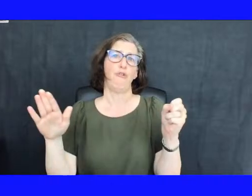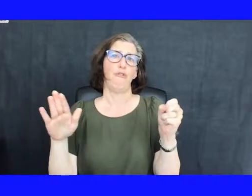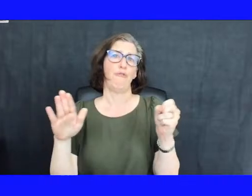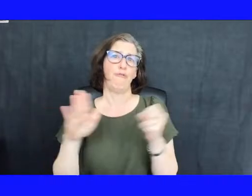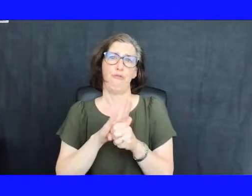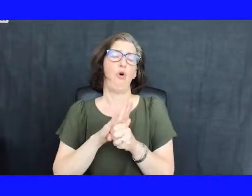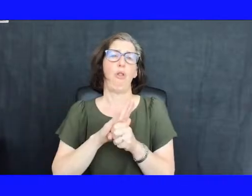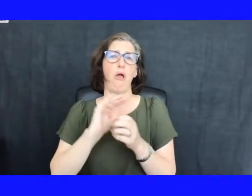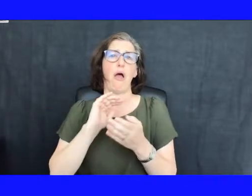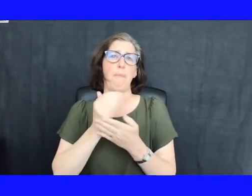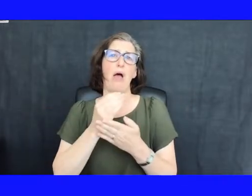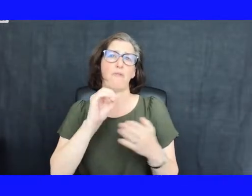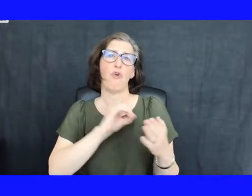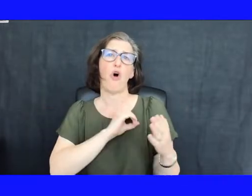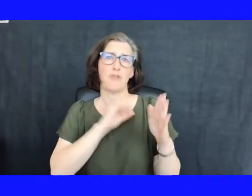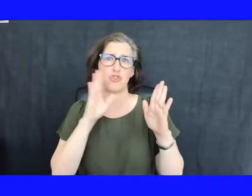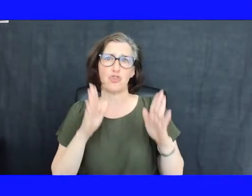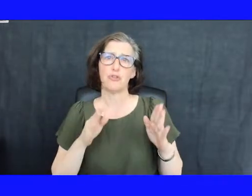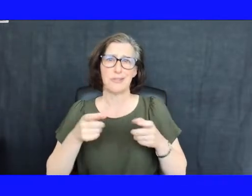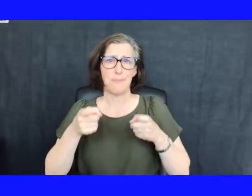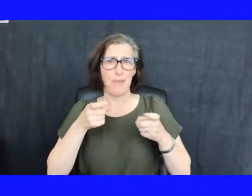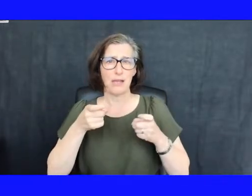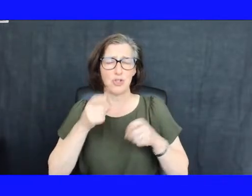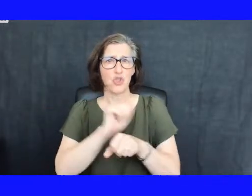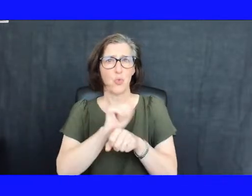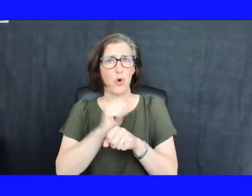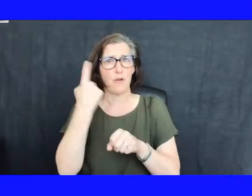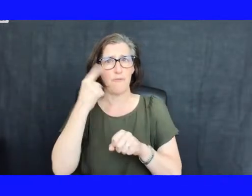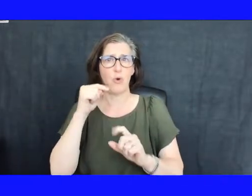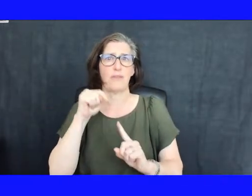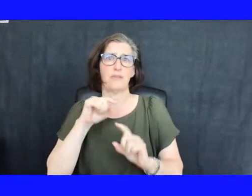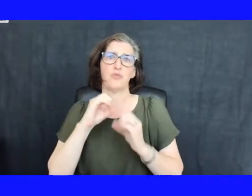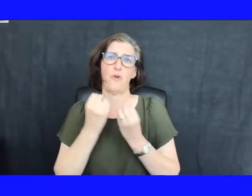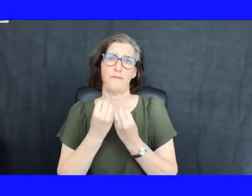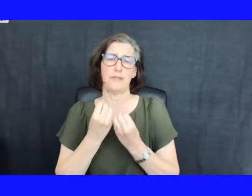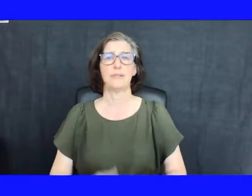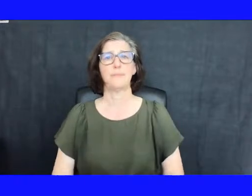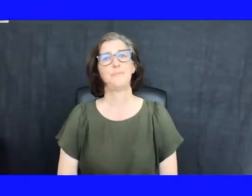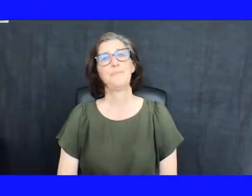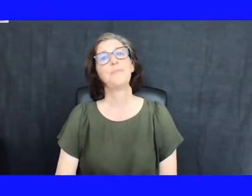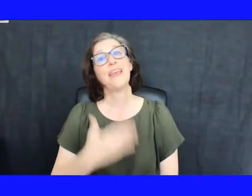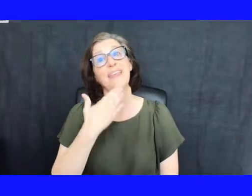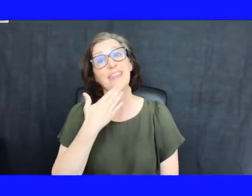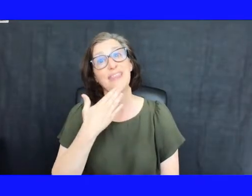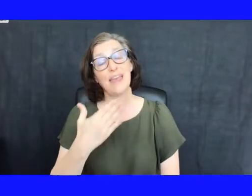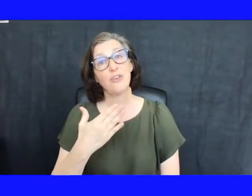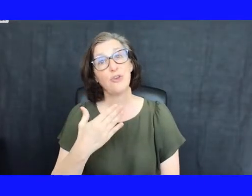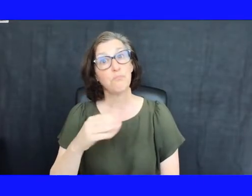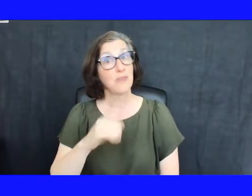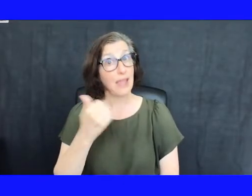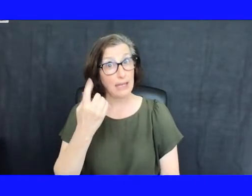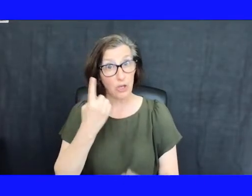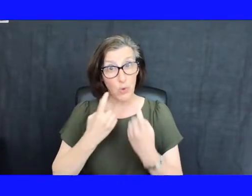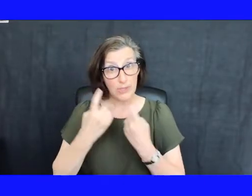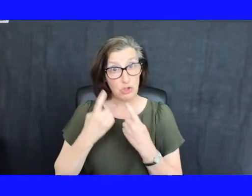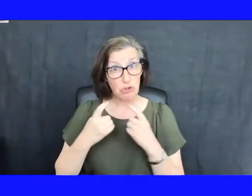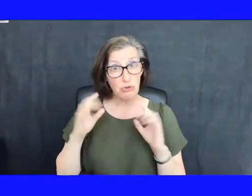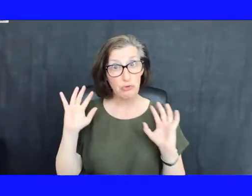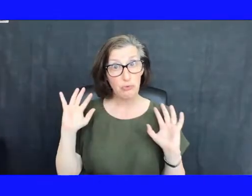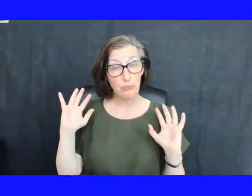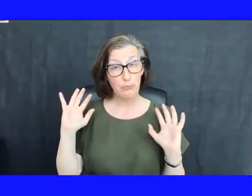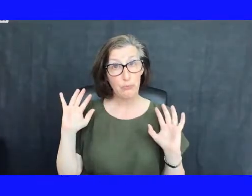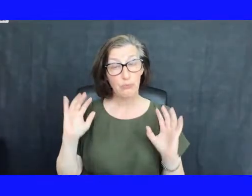I just have a question just for my understanding, Blanche. The